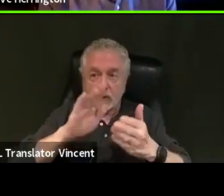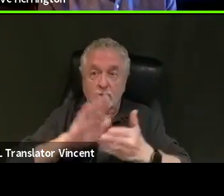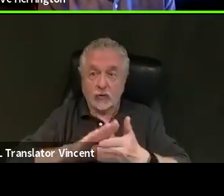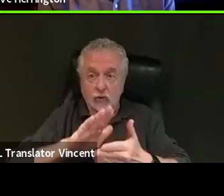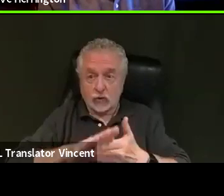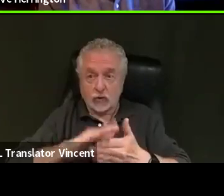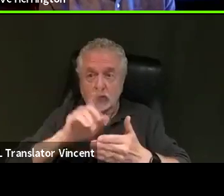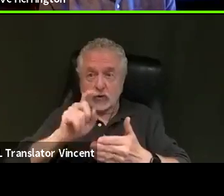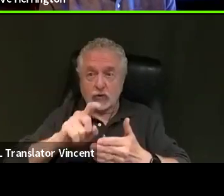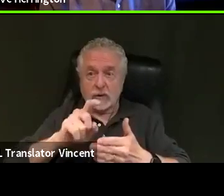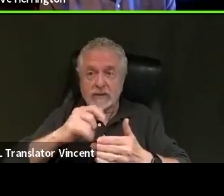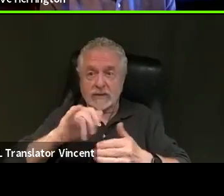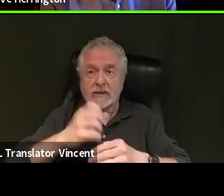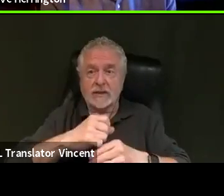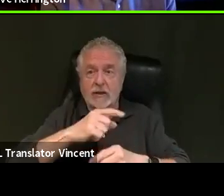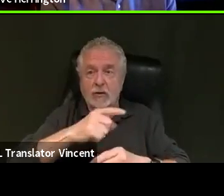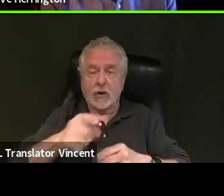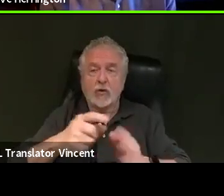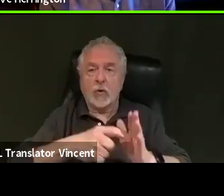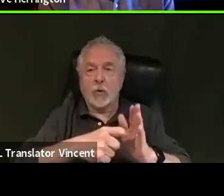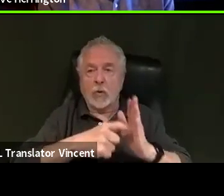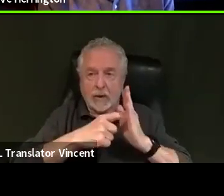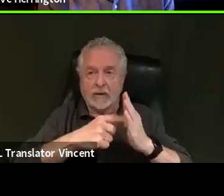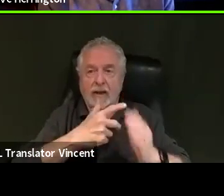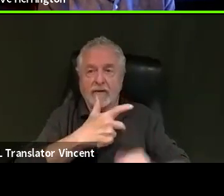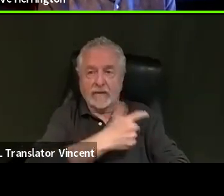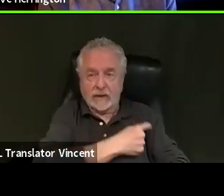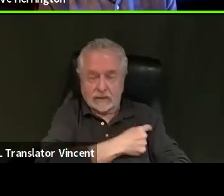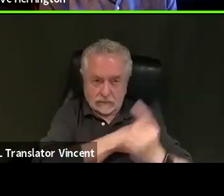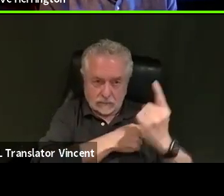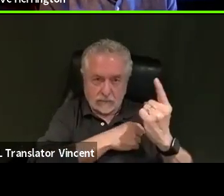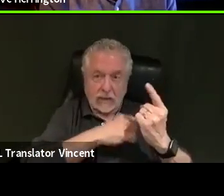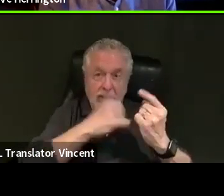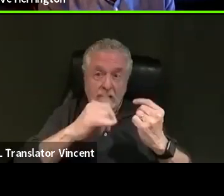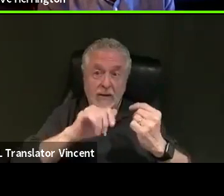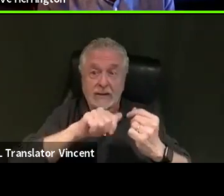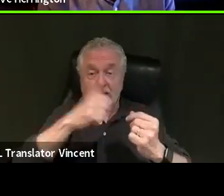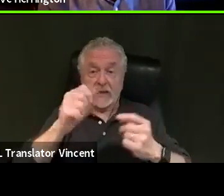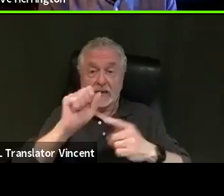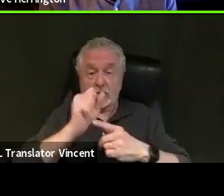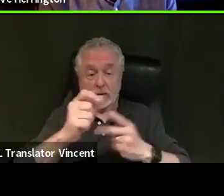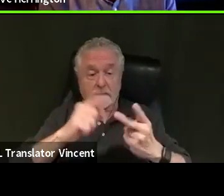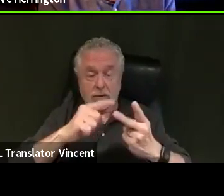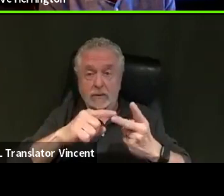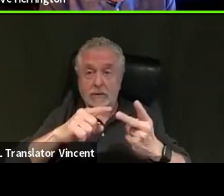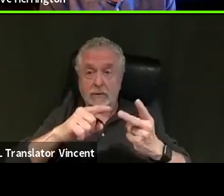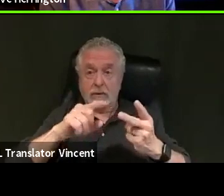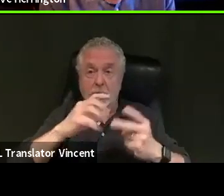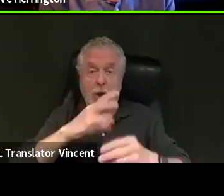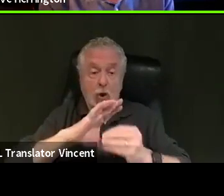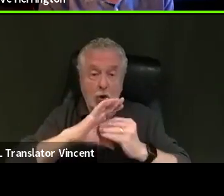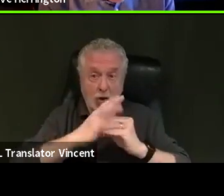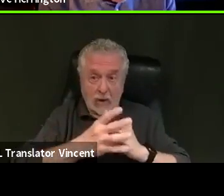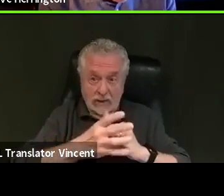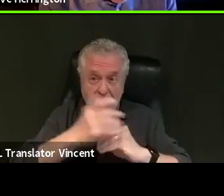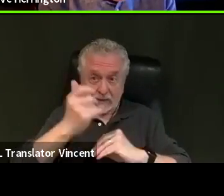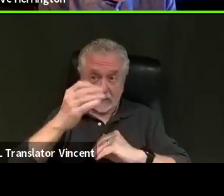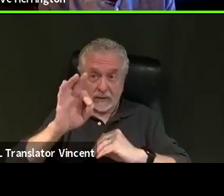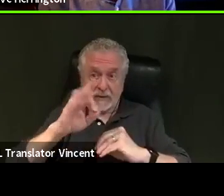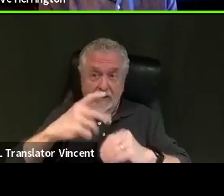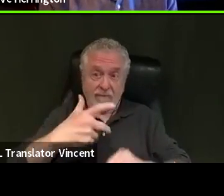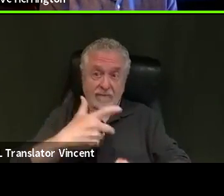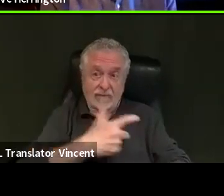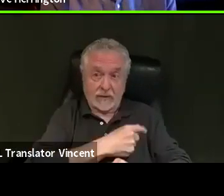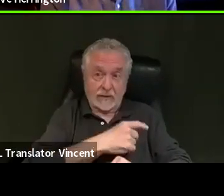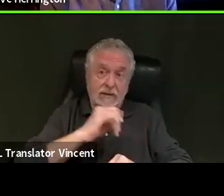school, you should still get those required vaccines. Now, the next situation is for the COVID-19